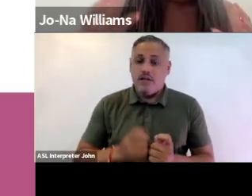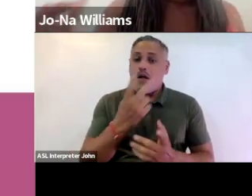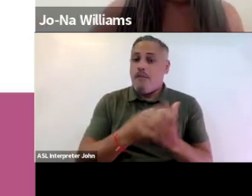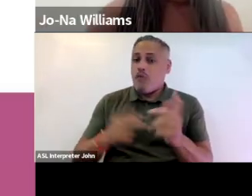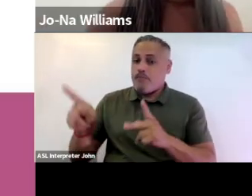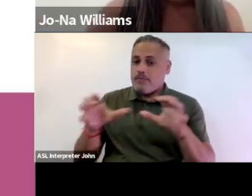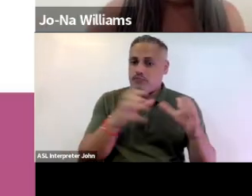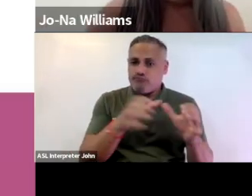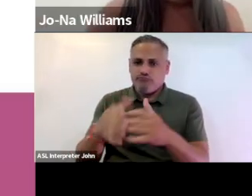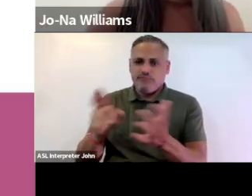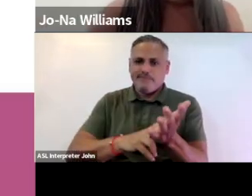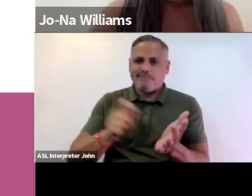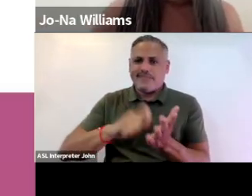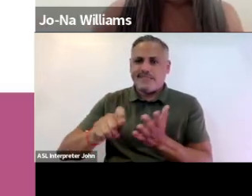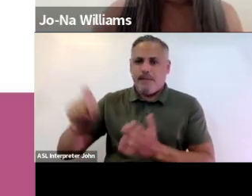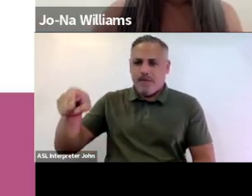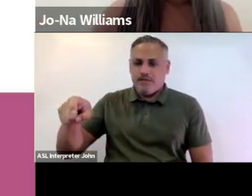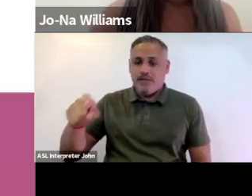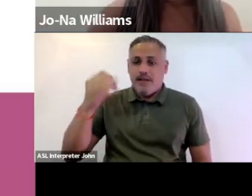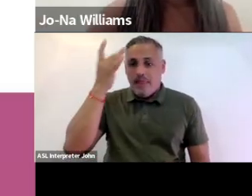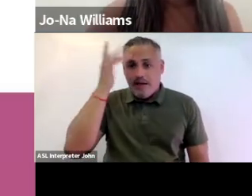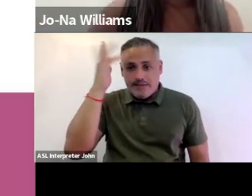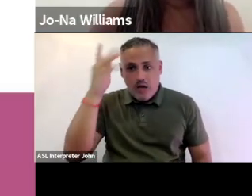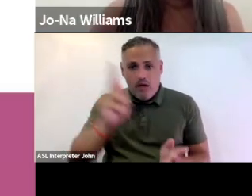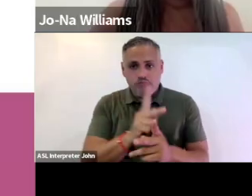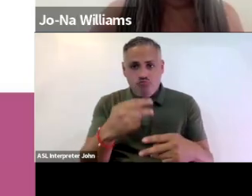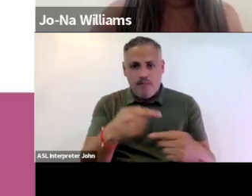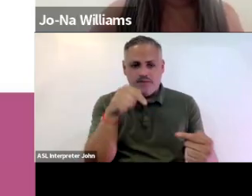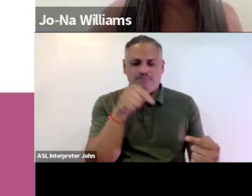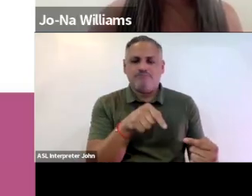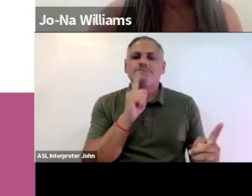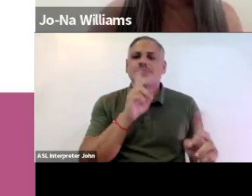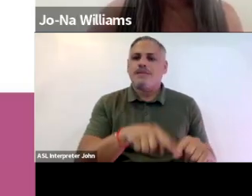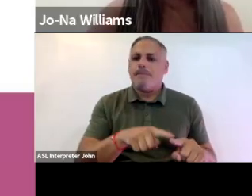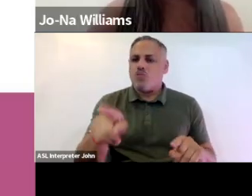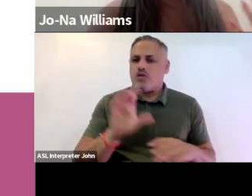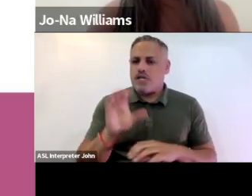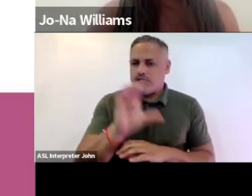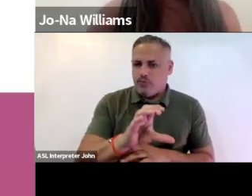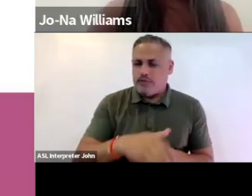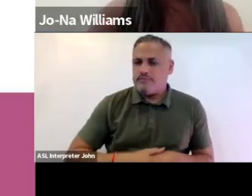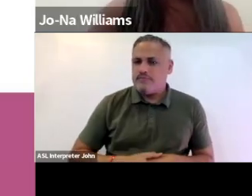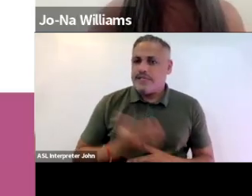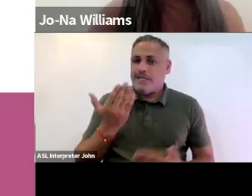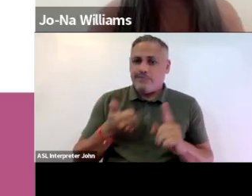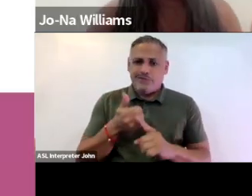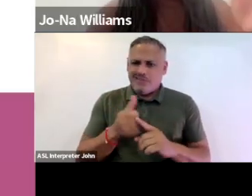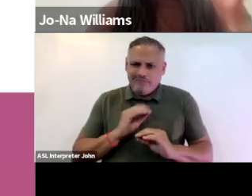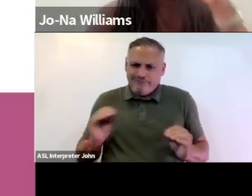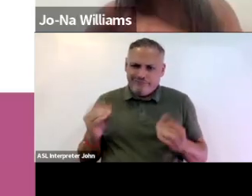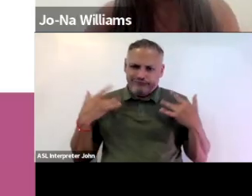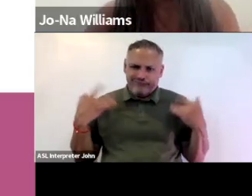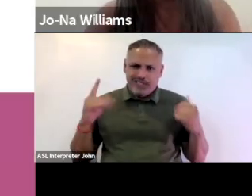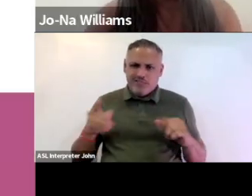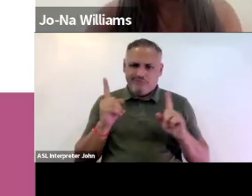So the intellectual property piece really depends on what you're contributing, and you may not be contributing anything. You might